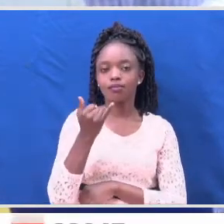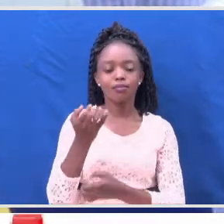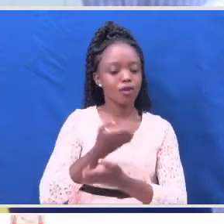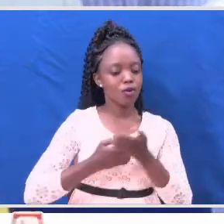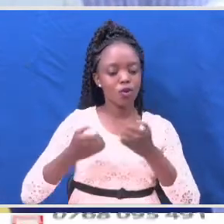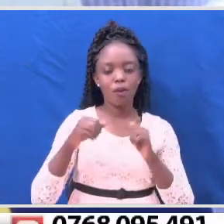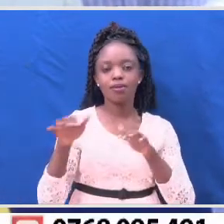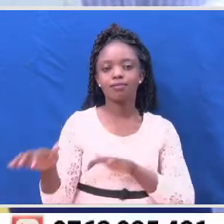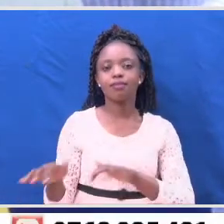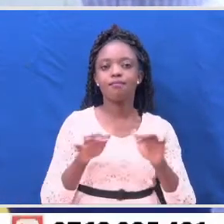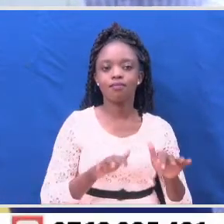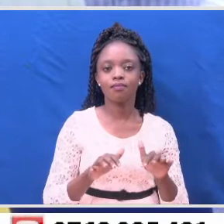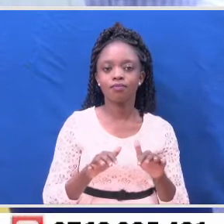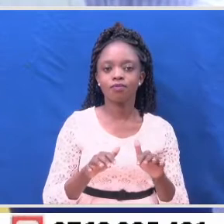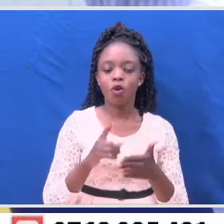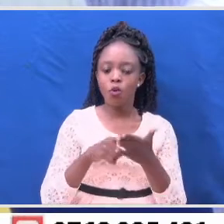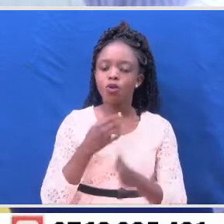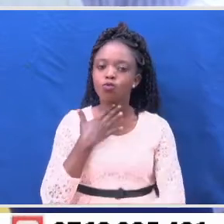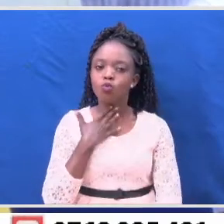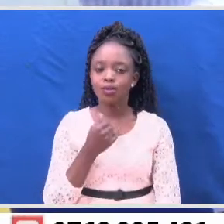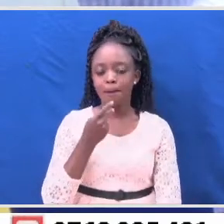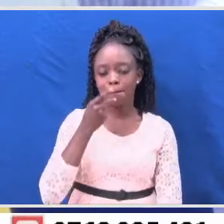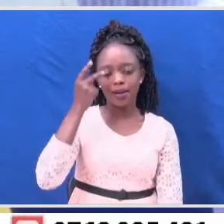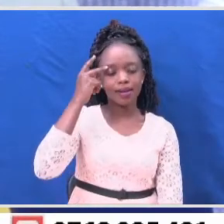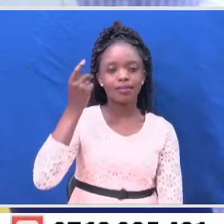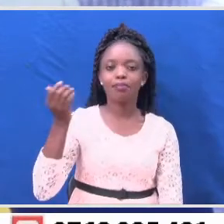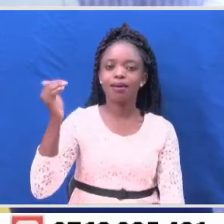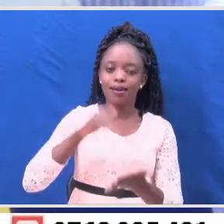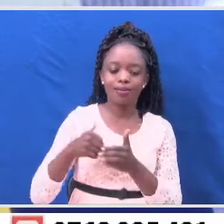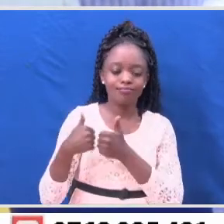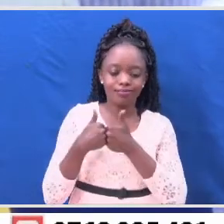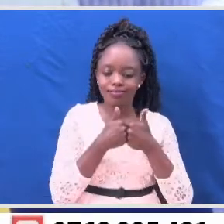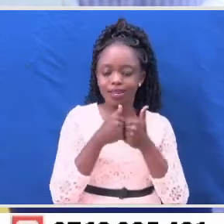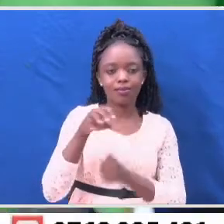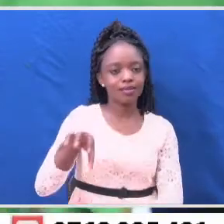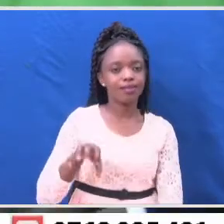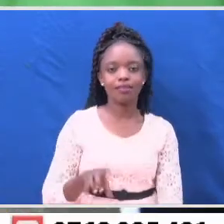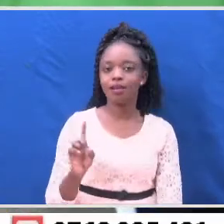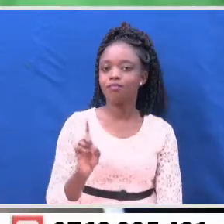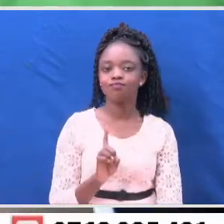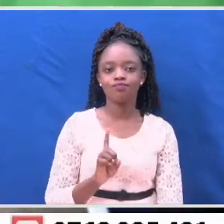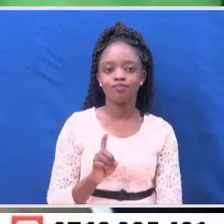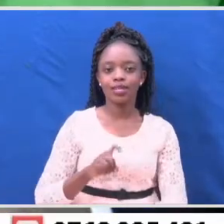economically. The last thing we want is them to be overcharged in terms of the kids going back to school.